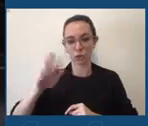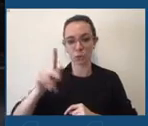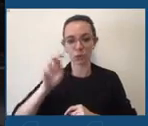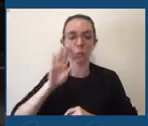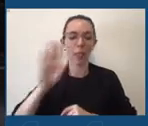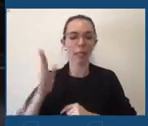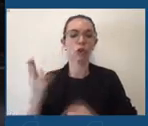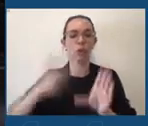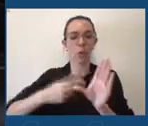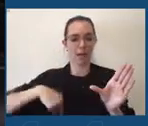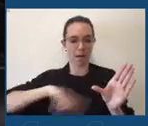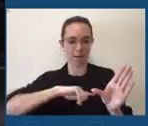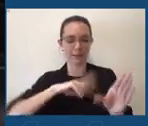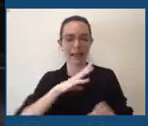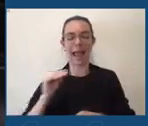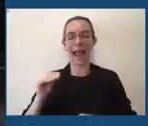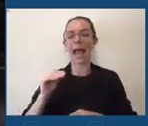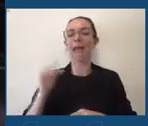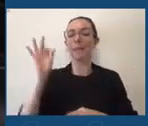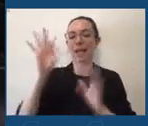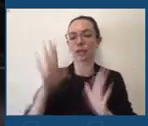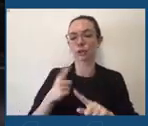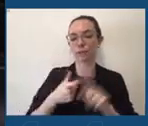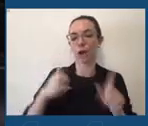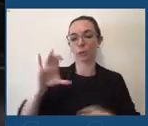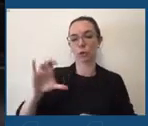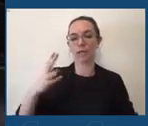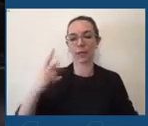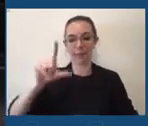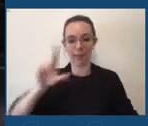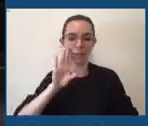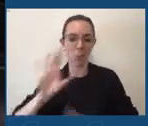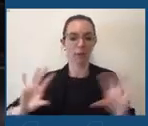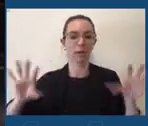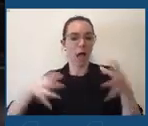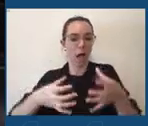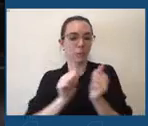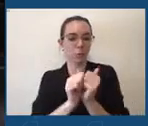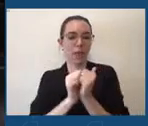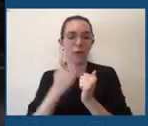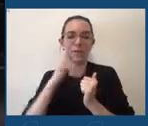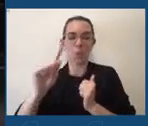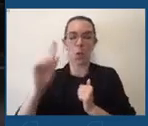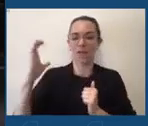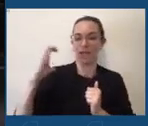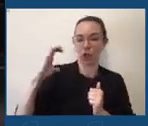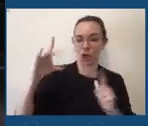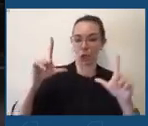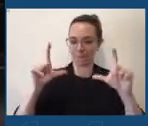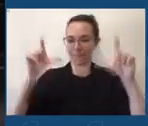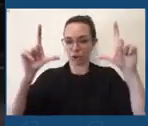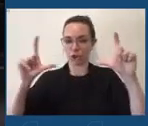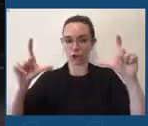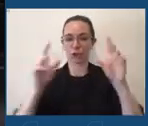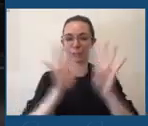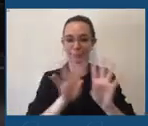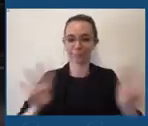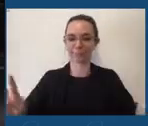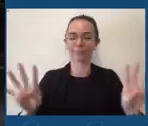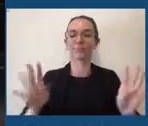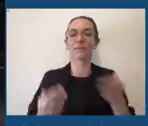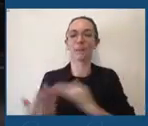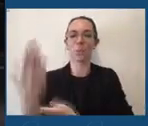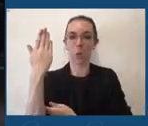clergy pastors from Choose Healthy Life are coming together for the official picture of the morning, photo op. Please move